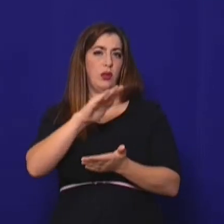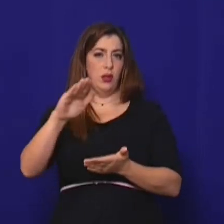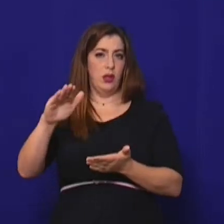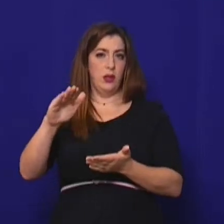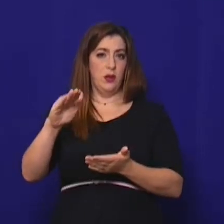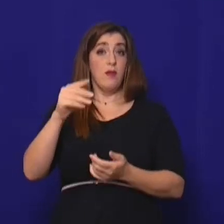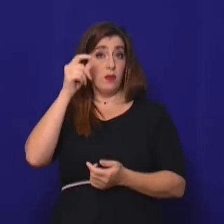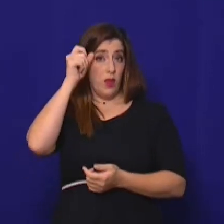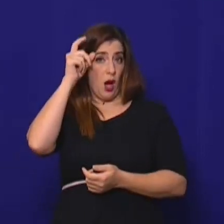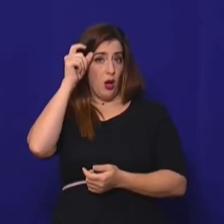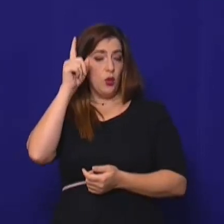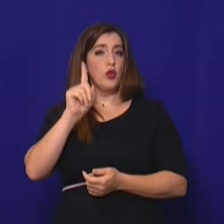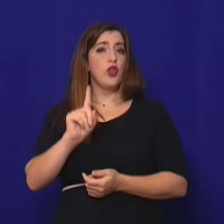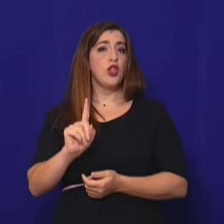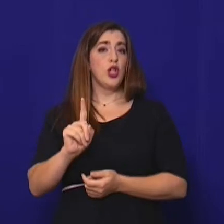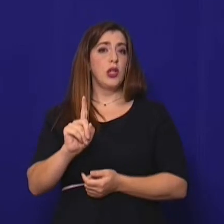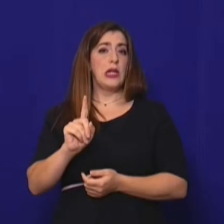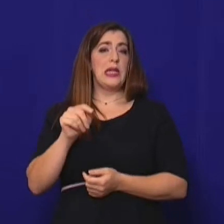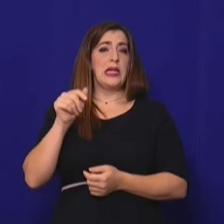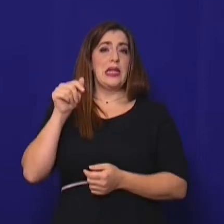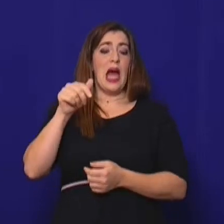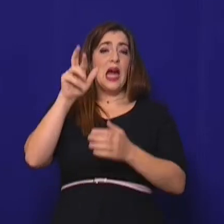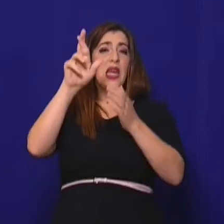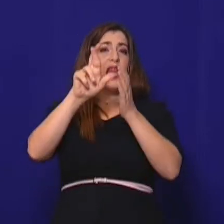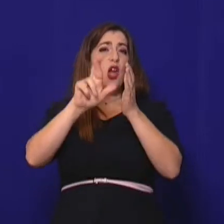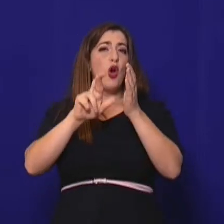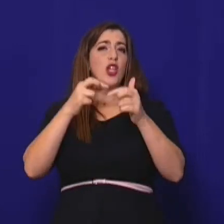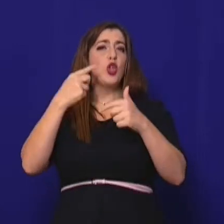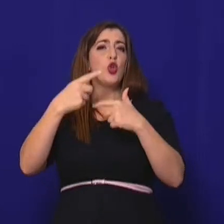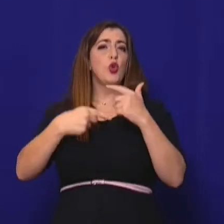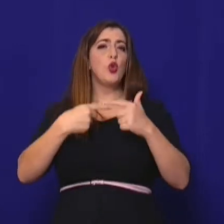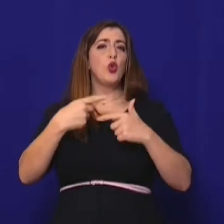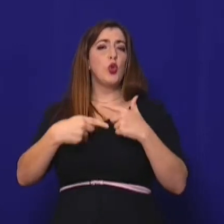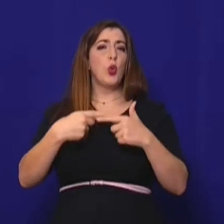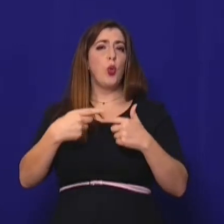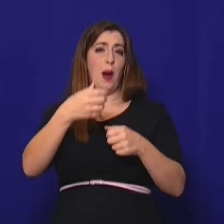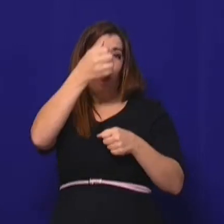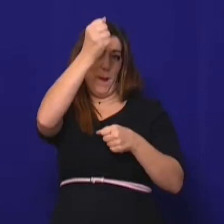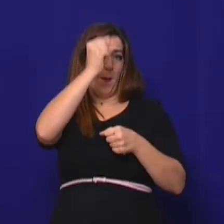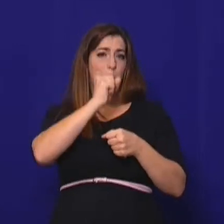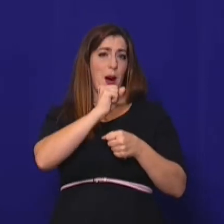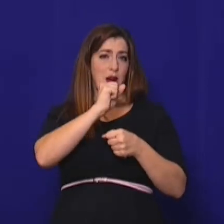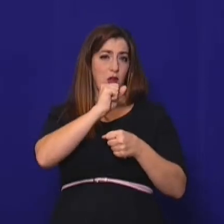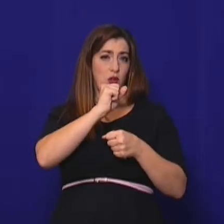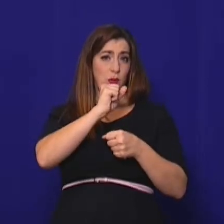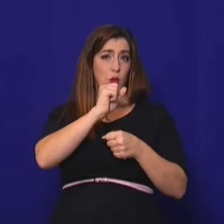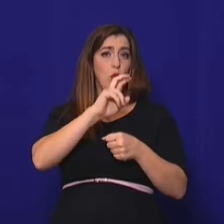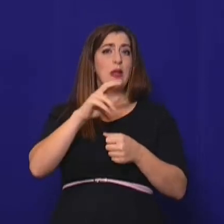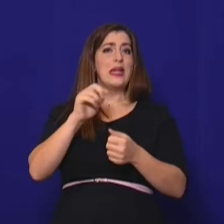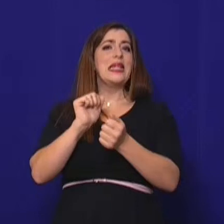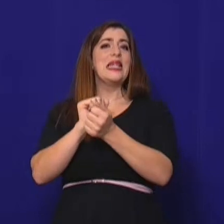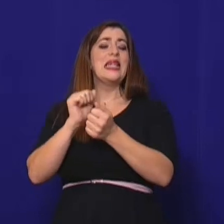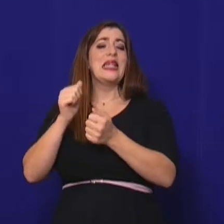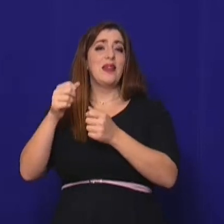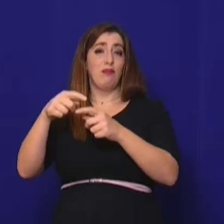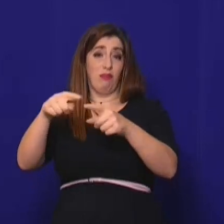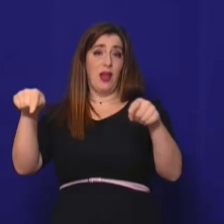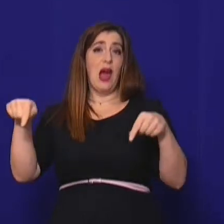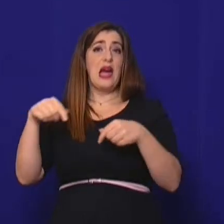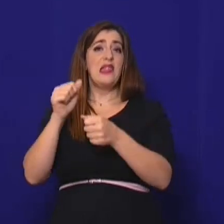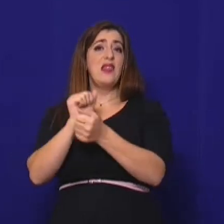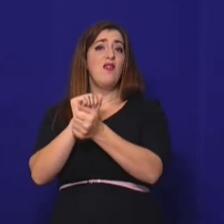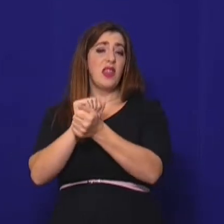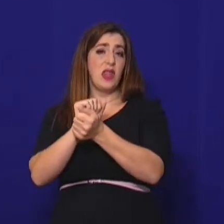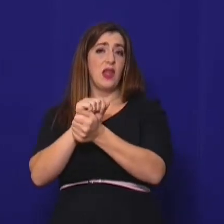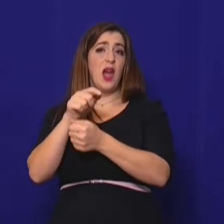issa ġie mġeddet ukoll dak l-avviż legali fejn il-bars u l-każini ħajjibqgħu magħluqin